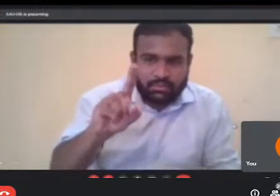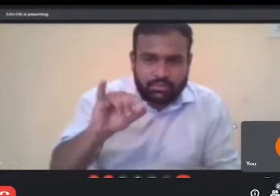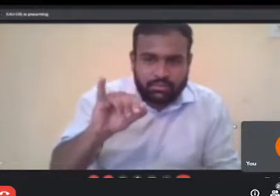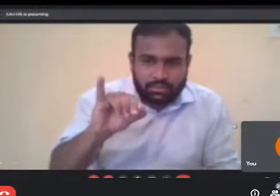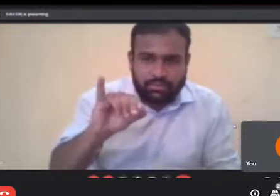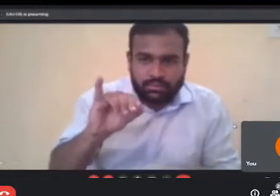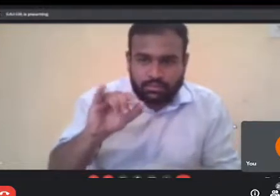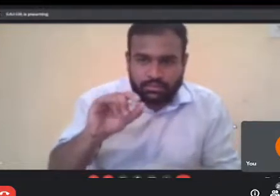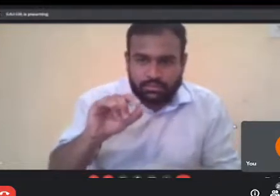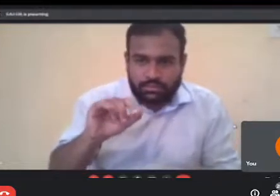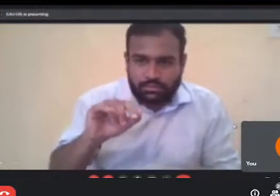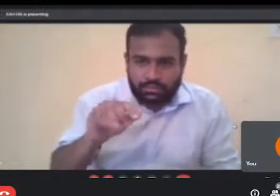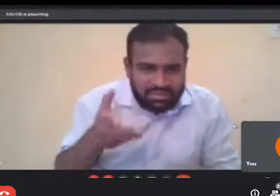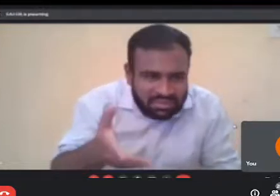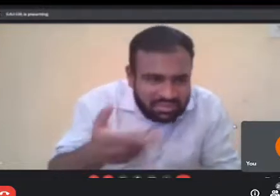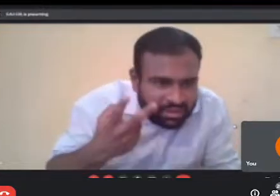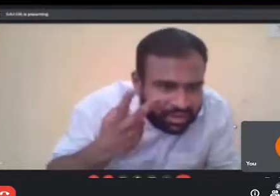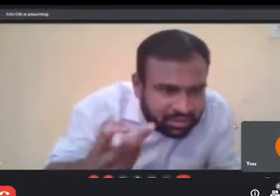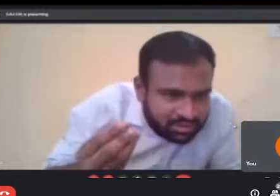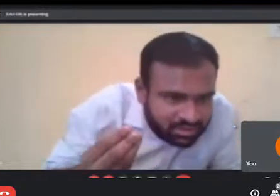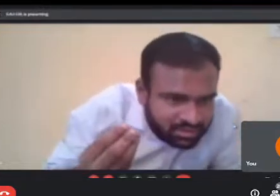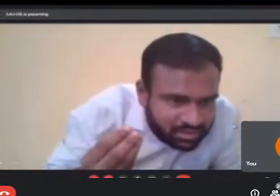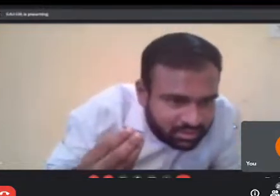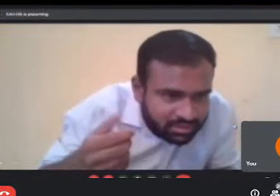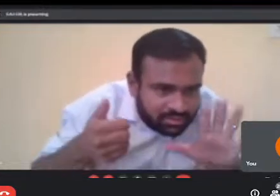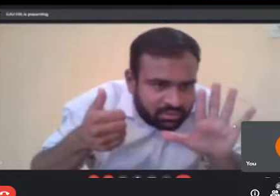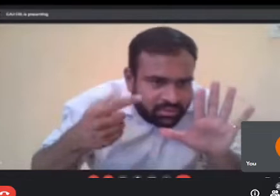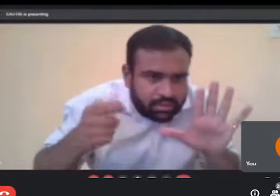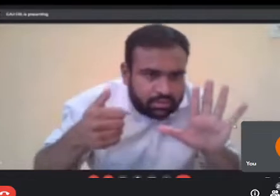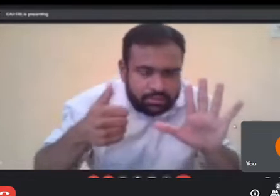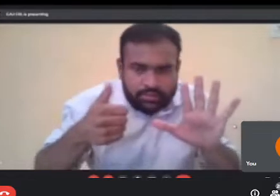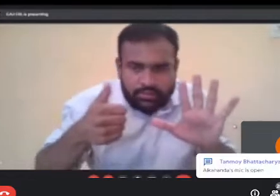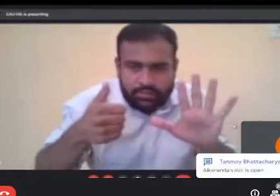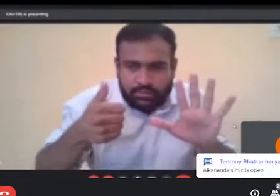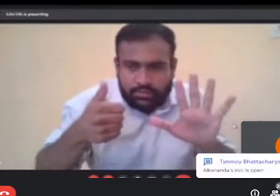Is it okay? Any doubts?